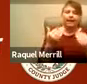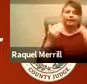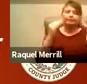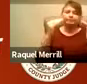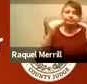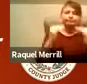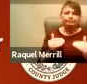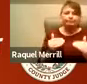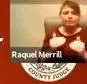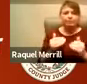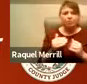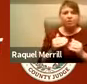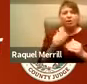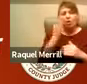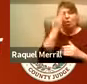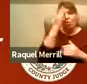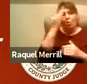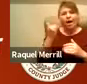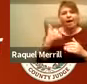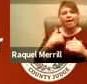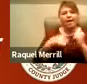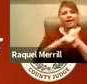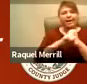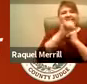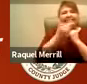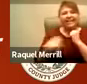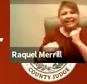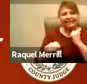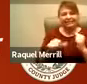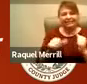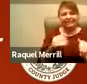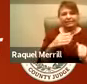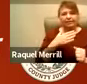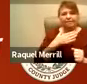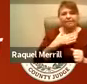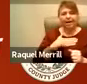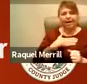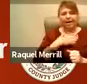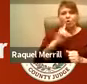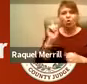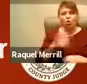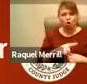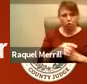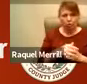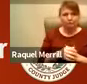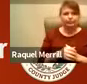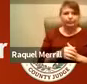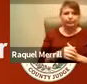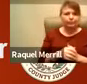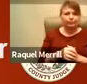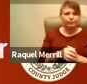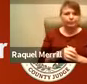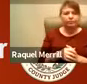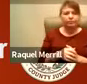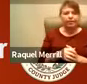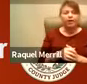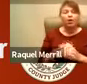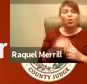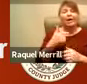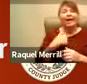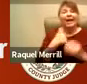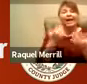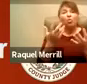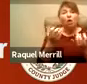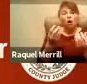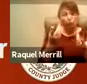to why I extended, you know, my order. What I'm trying to do, ladies